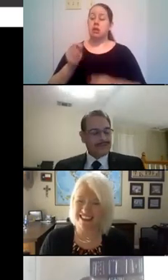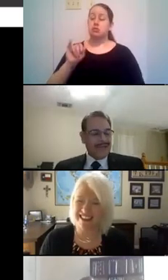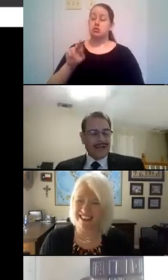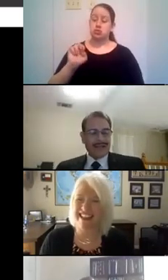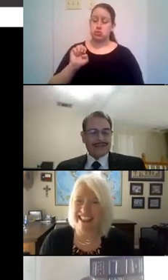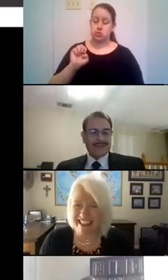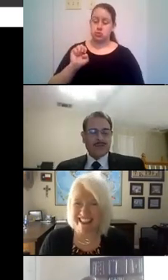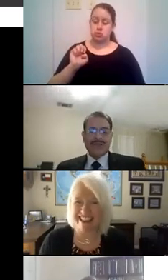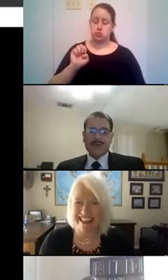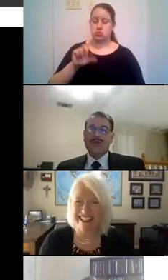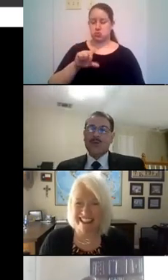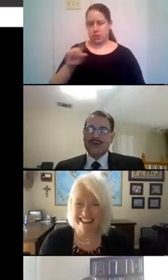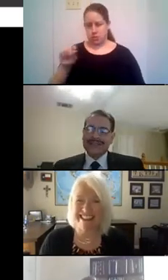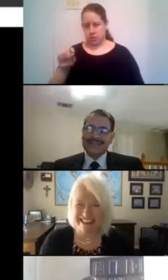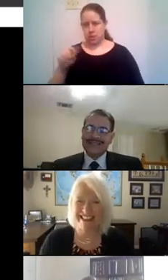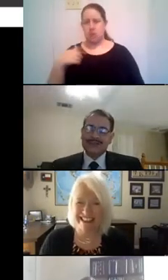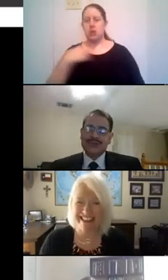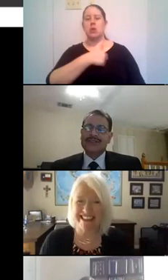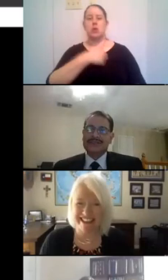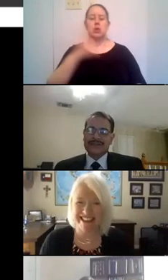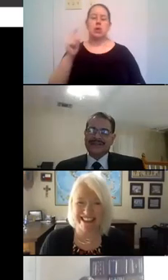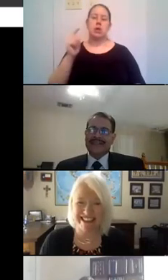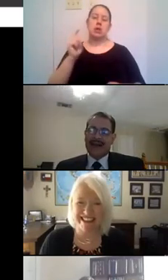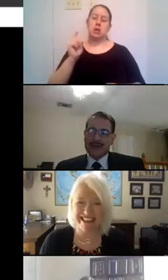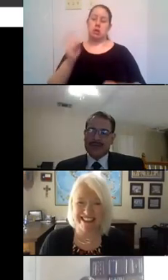rather, we were awarded